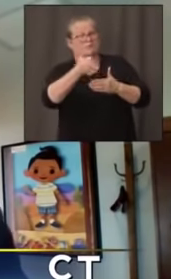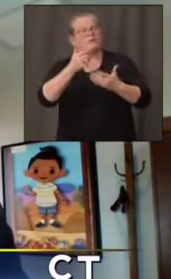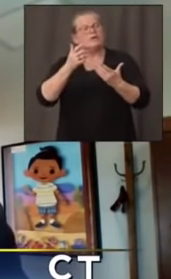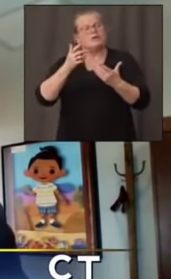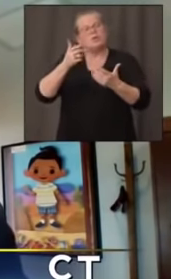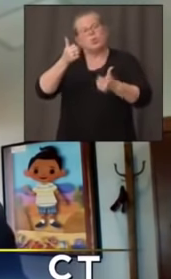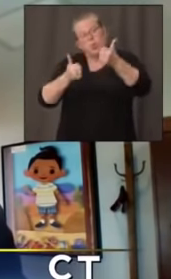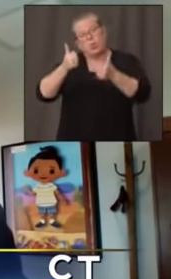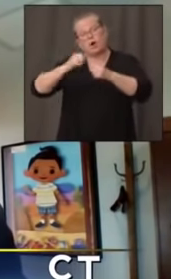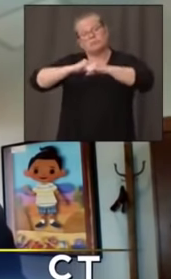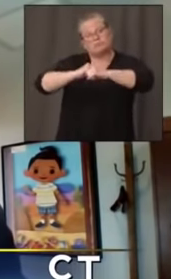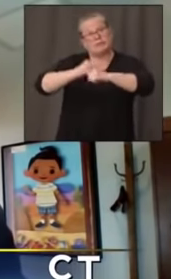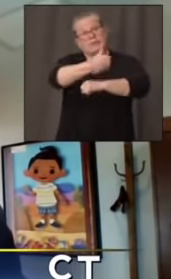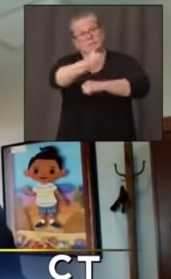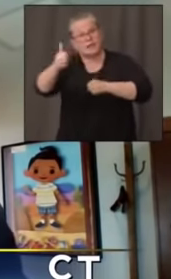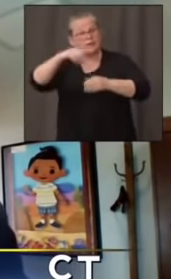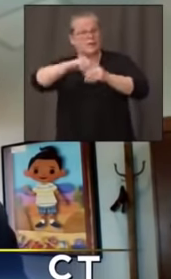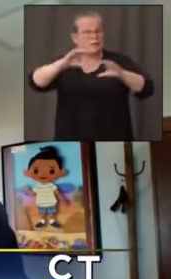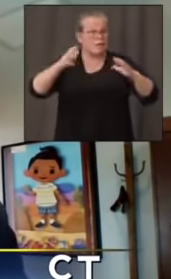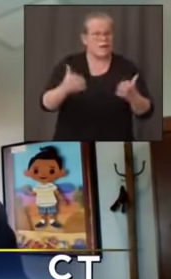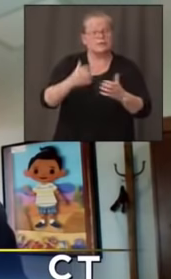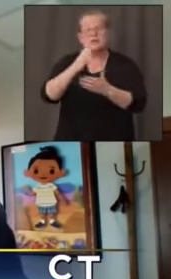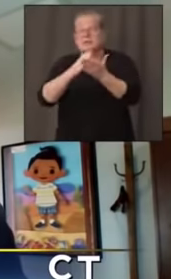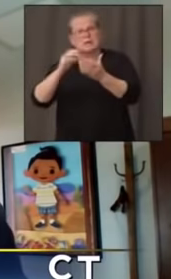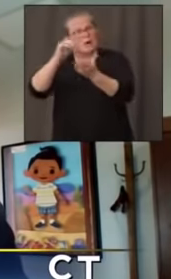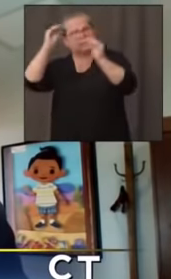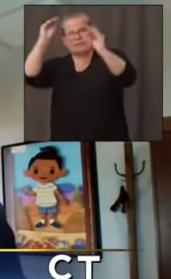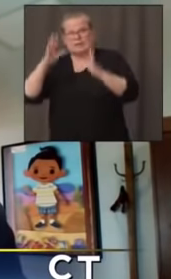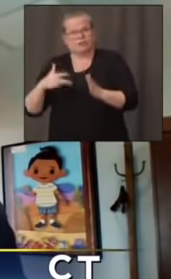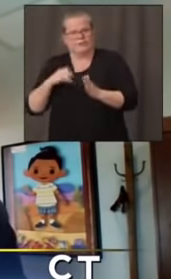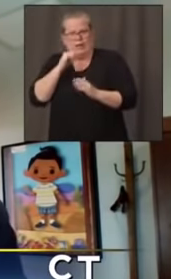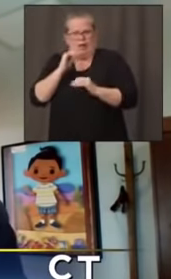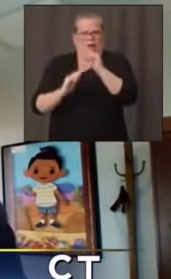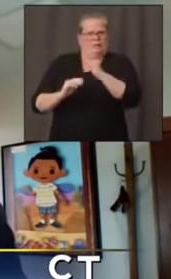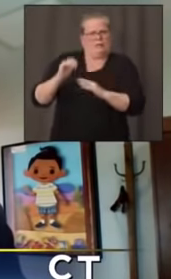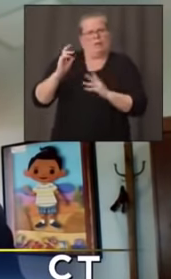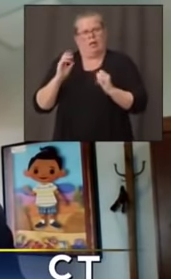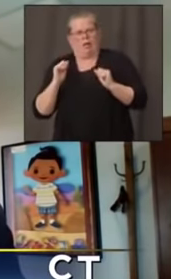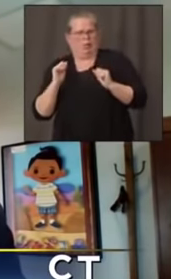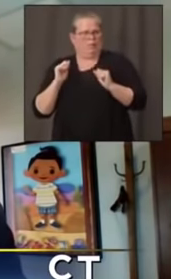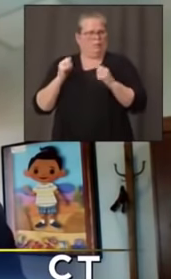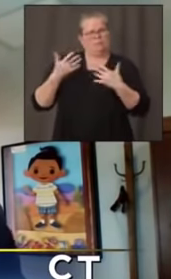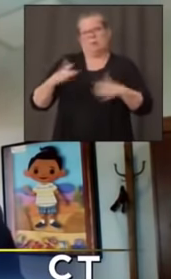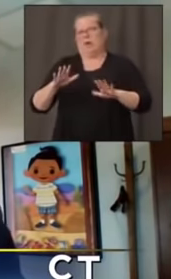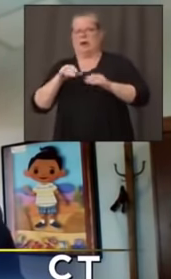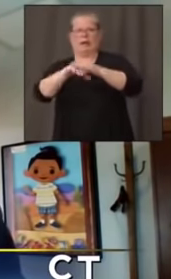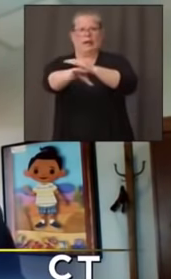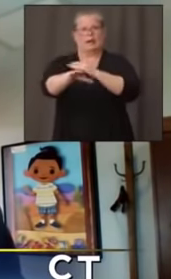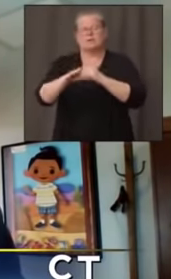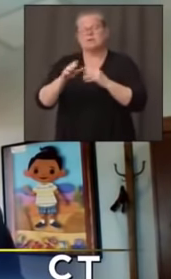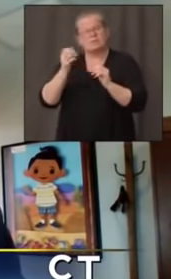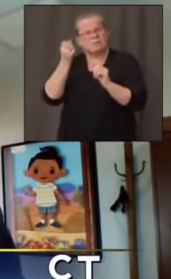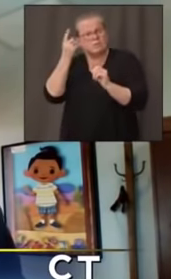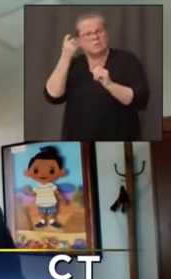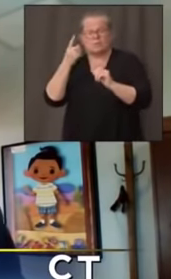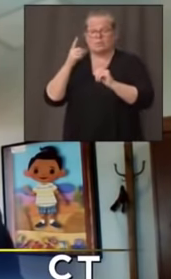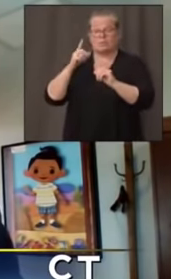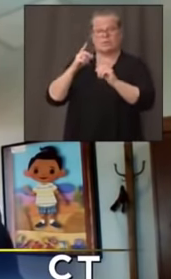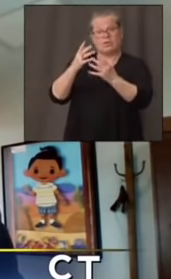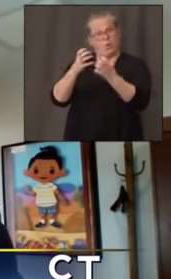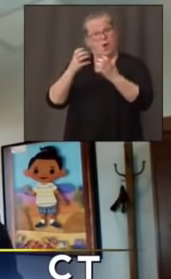they may feel uncomfortable going in, and we want to be very clear what their contractual rights are and what their legal rights are with regard to